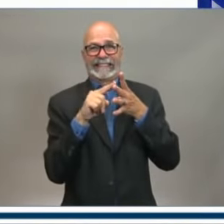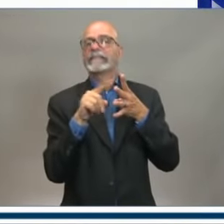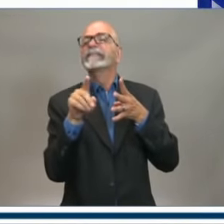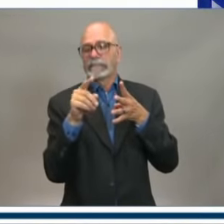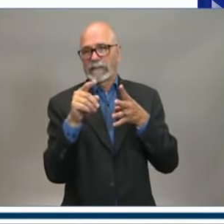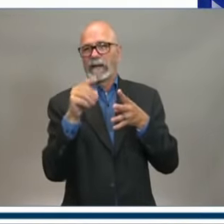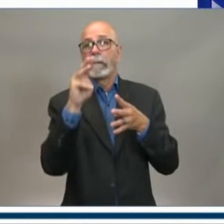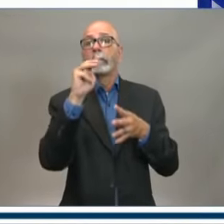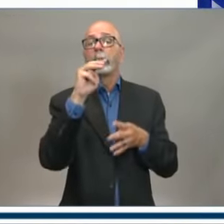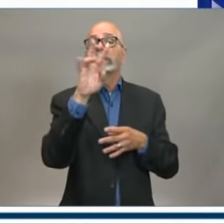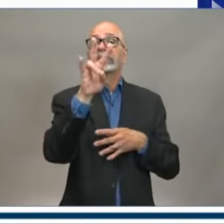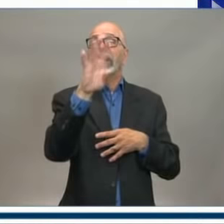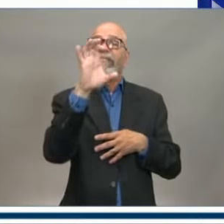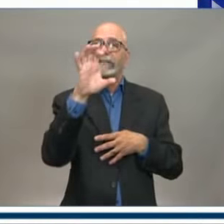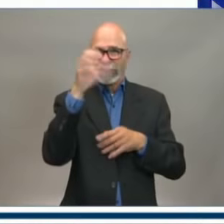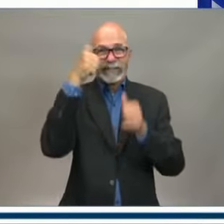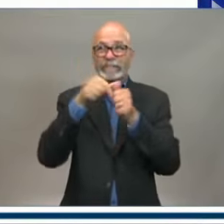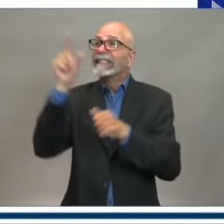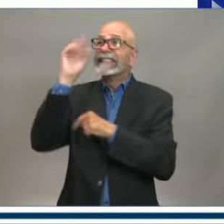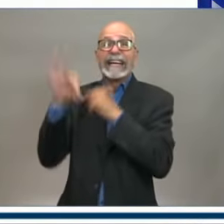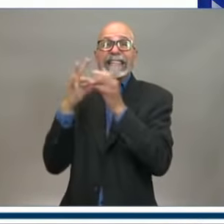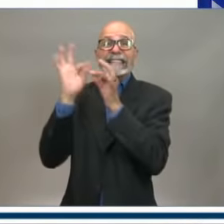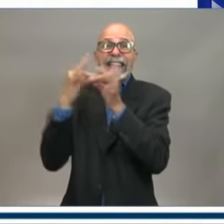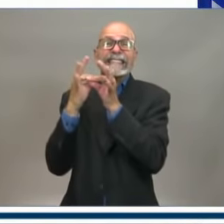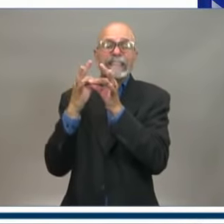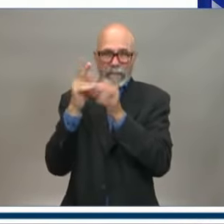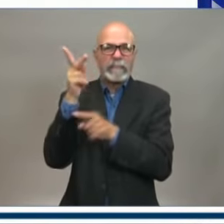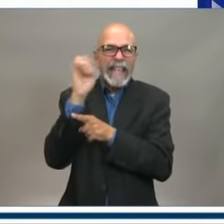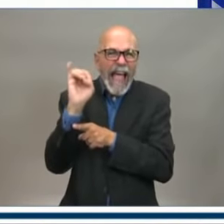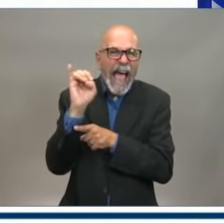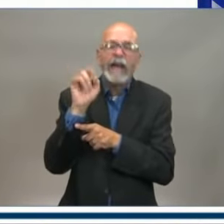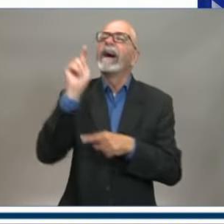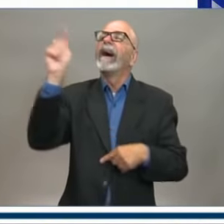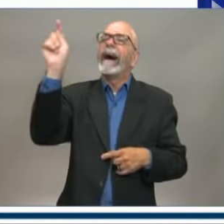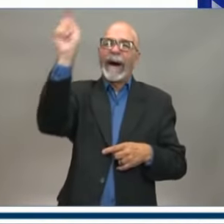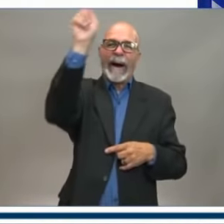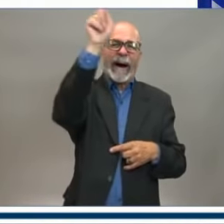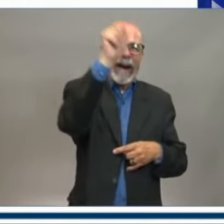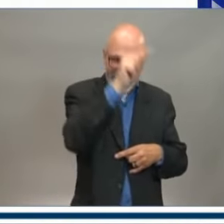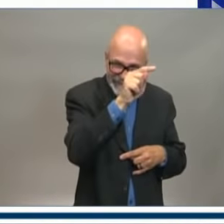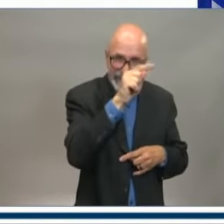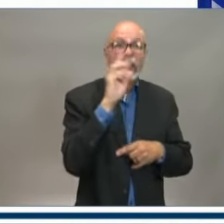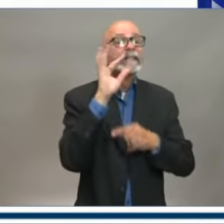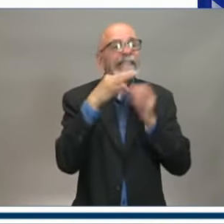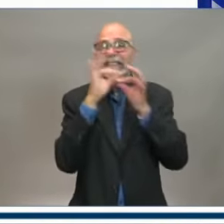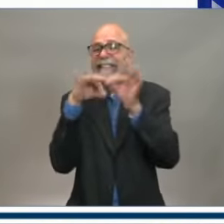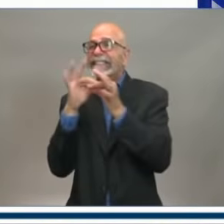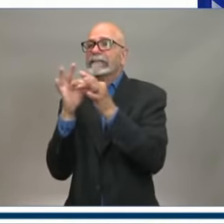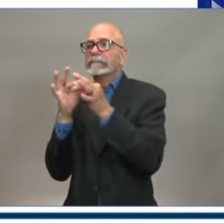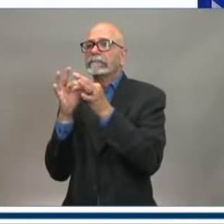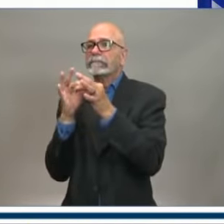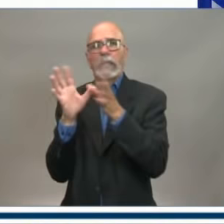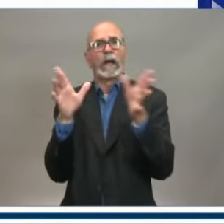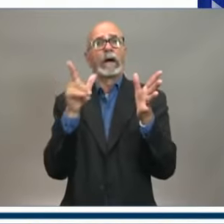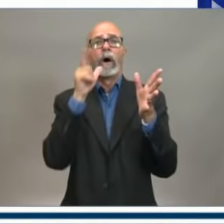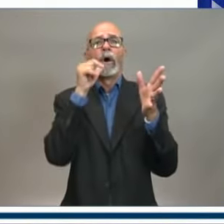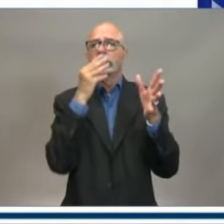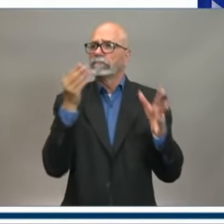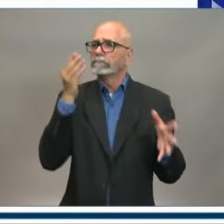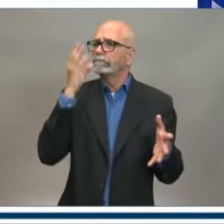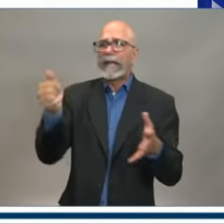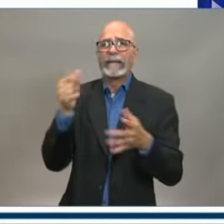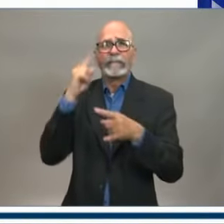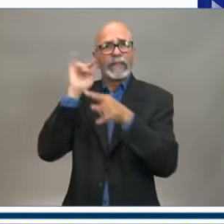I'm wondering, why are we running tests for other jurisdictions, and how does that affect capacity here, and who pays for that? I can.